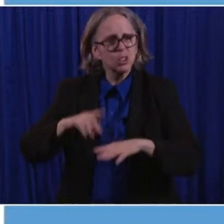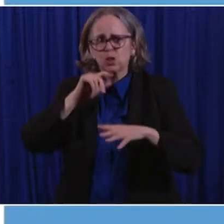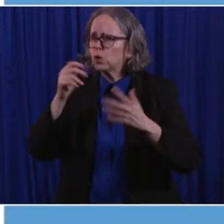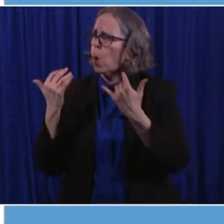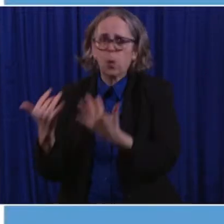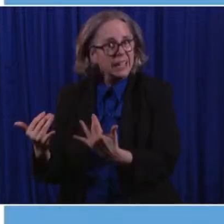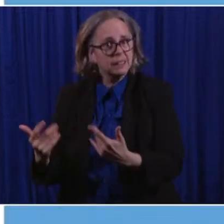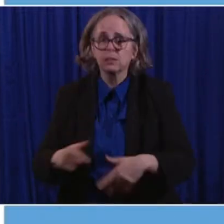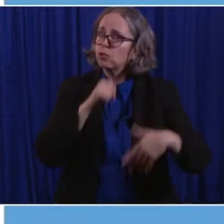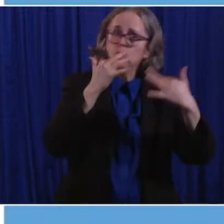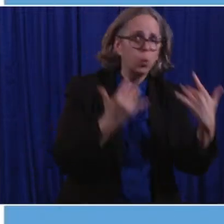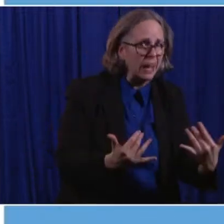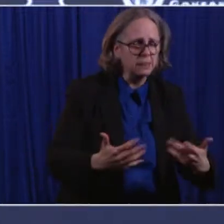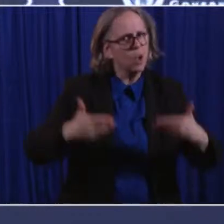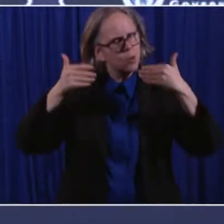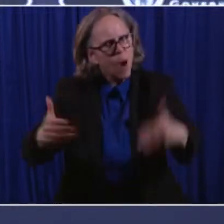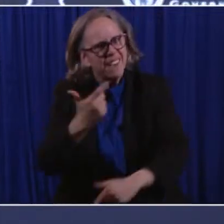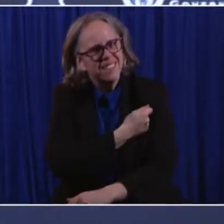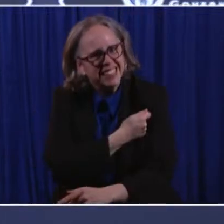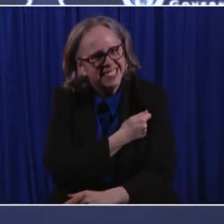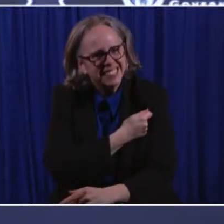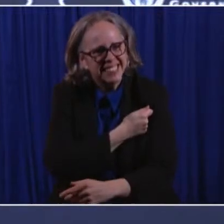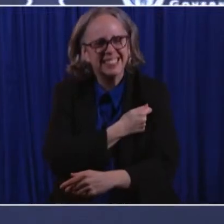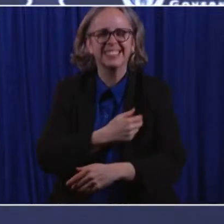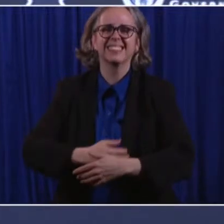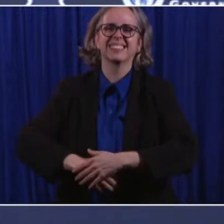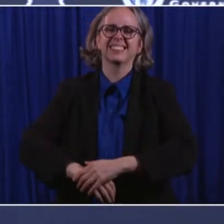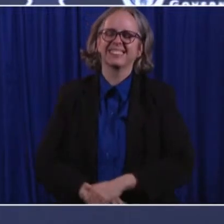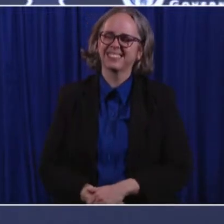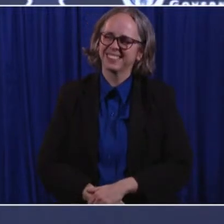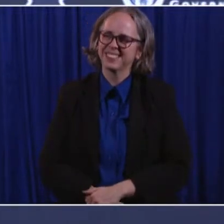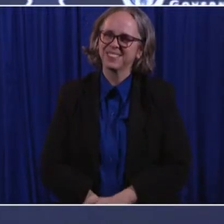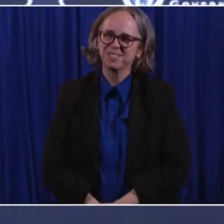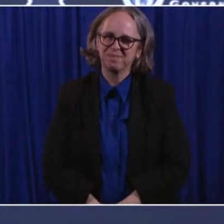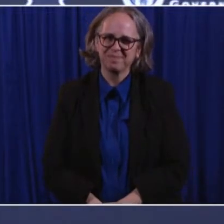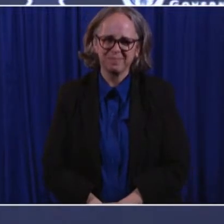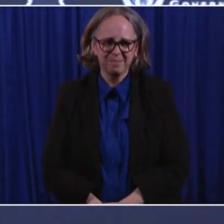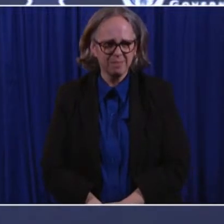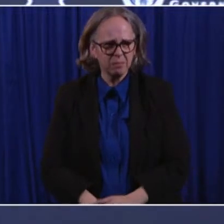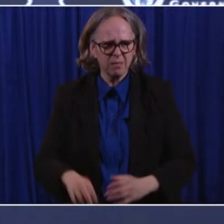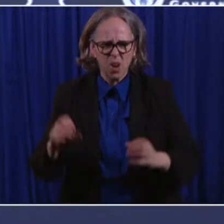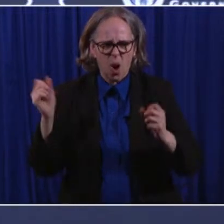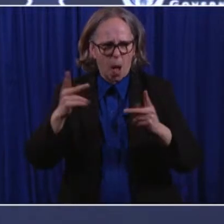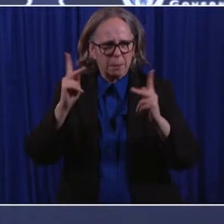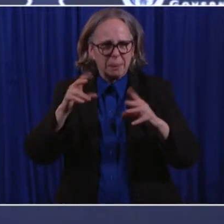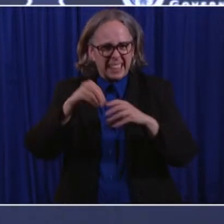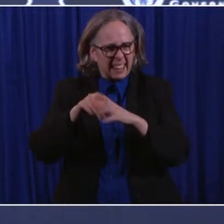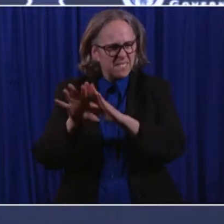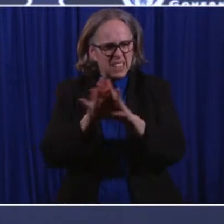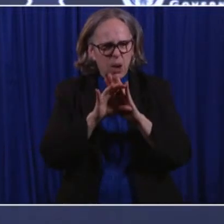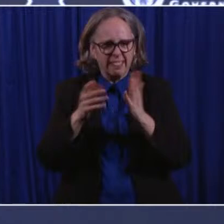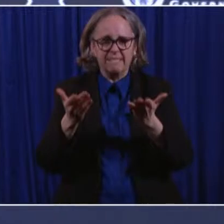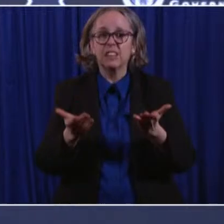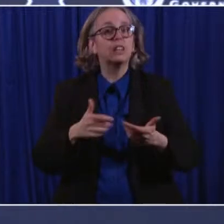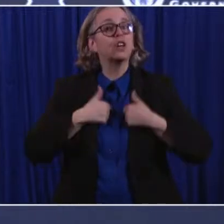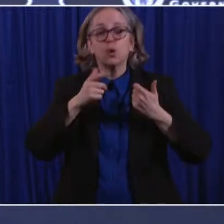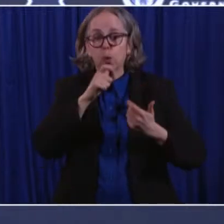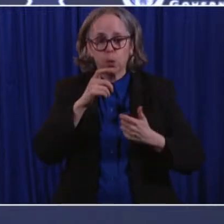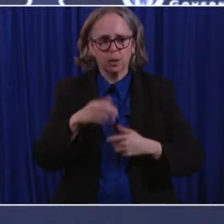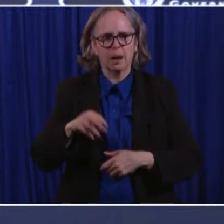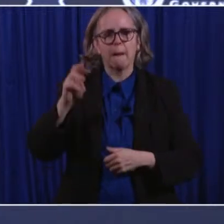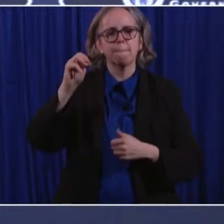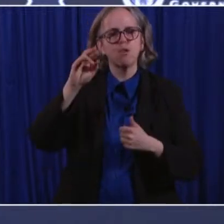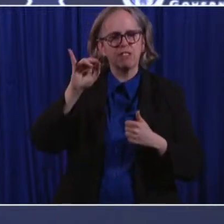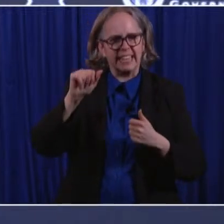Vaccinate. Well, those all are fellow Ohioans. I want to thank Maria Gozier of